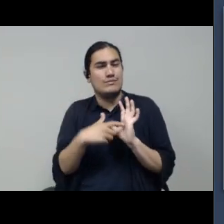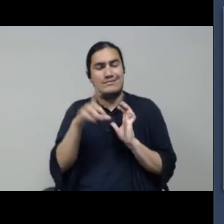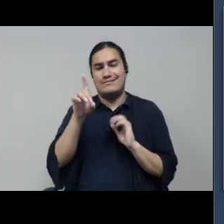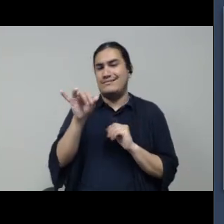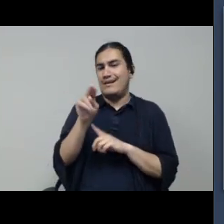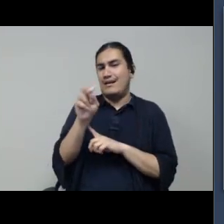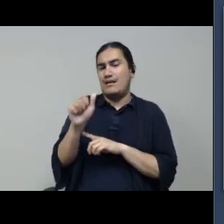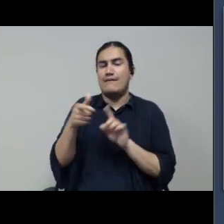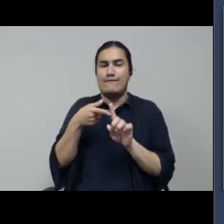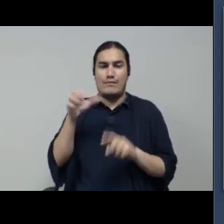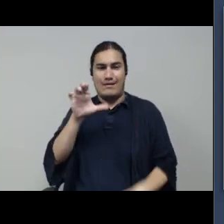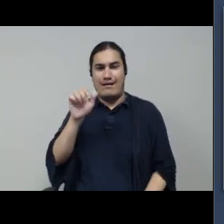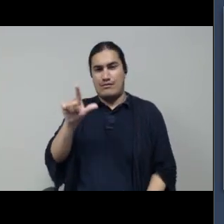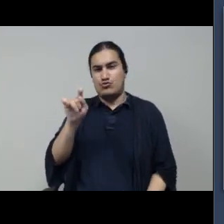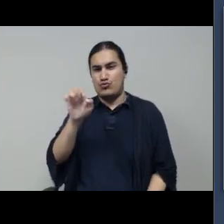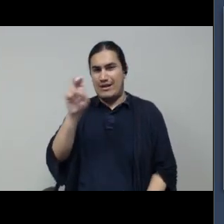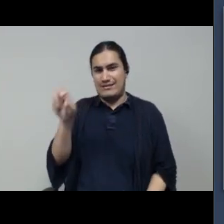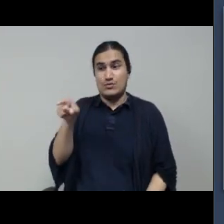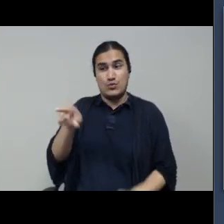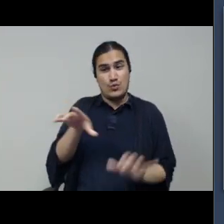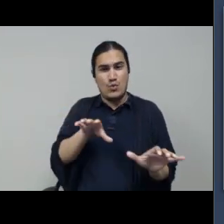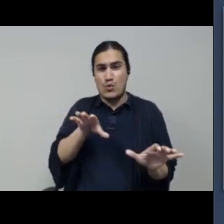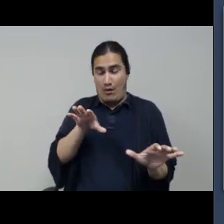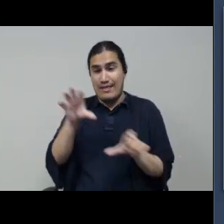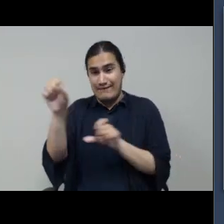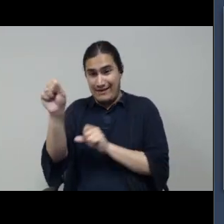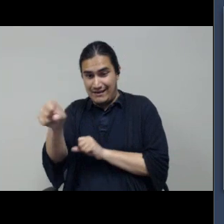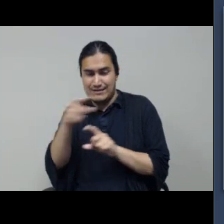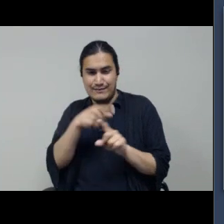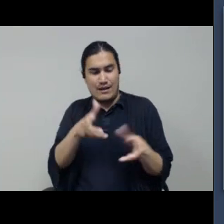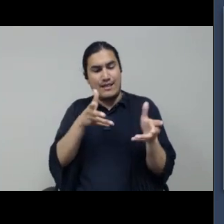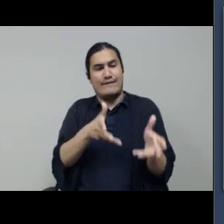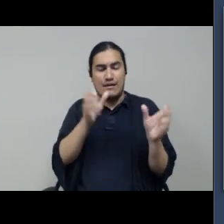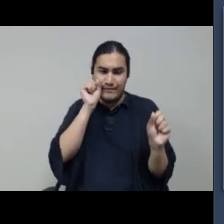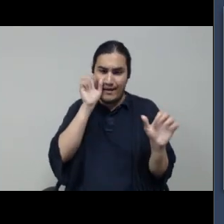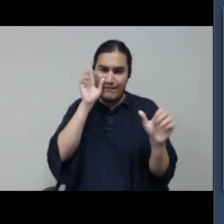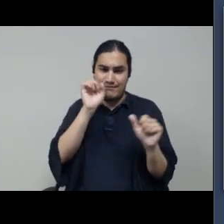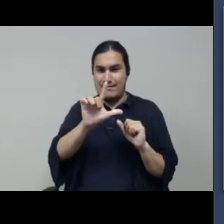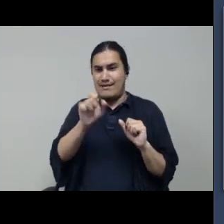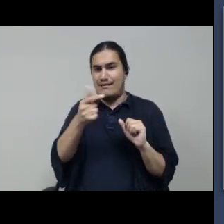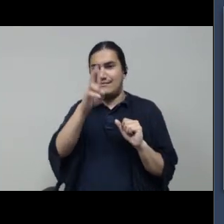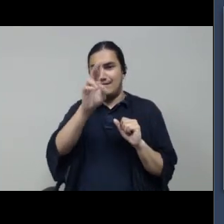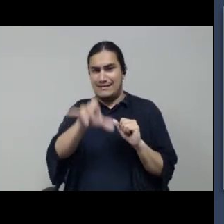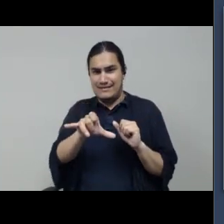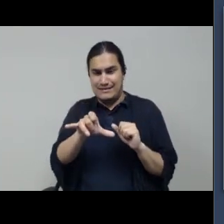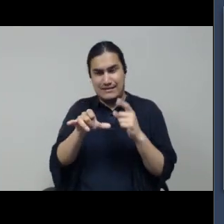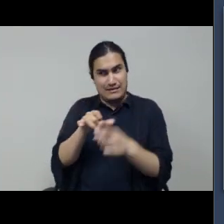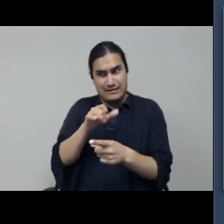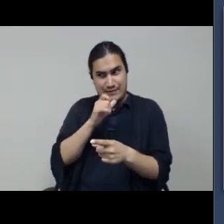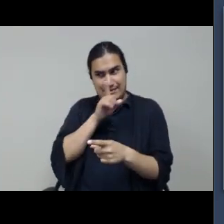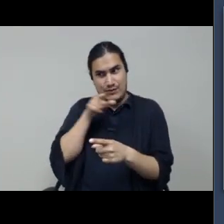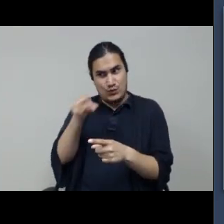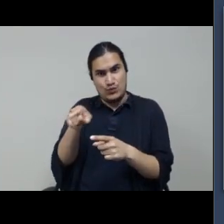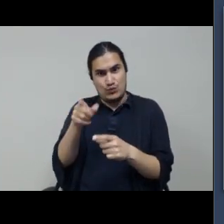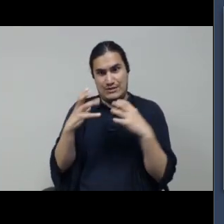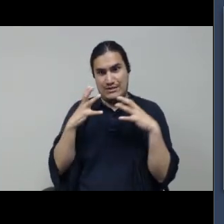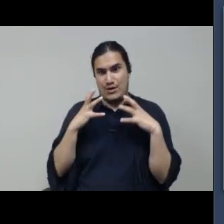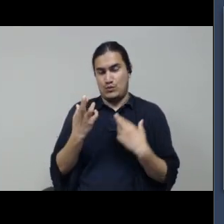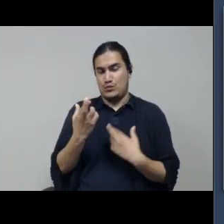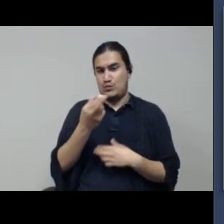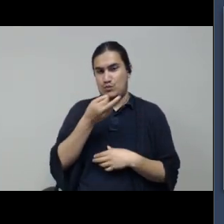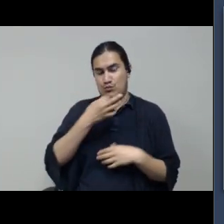from Caltrans, you are leaving an amazing legacy. I'm not saying that you're retiring anytime soon, Diana, but let me just share